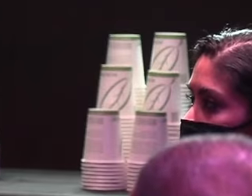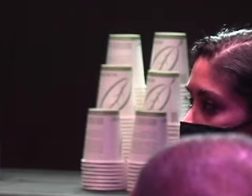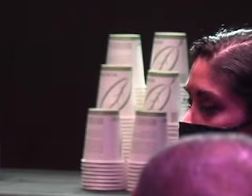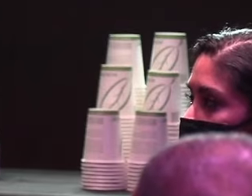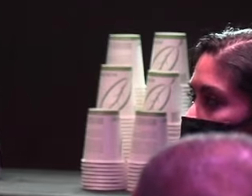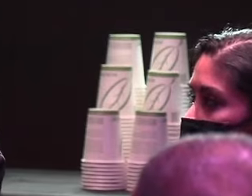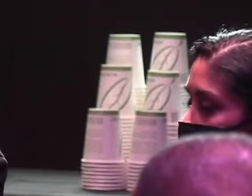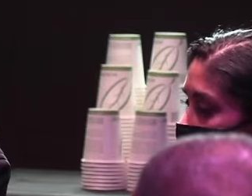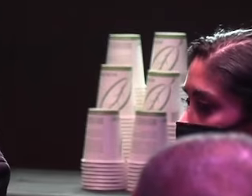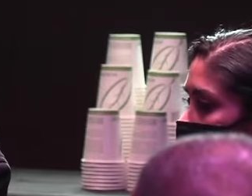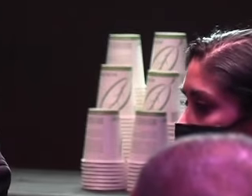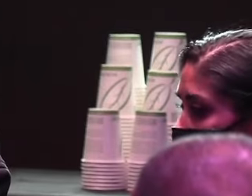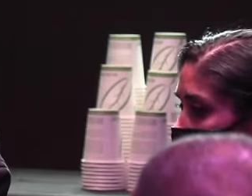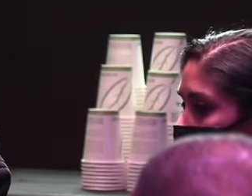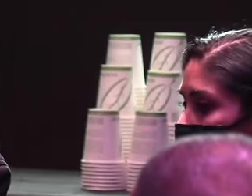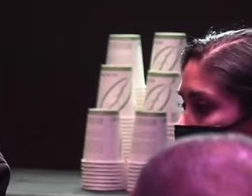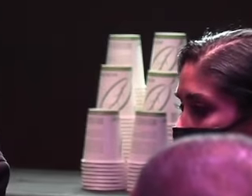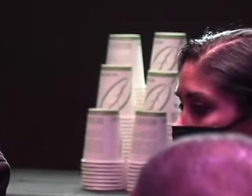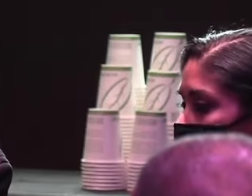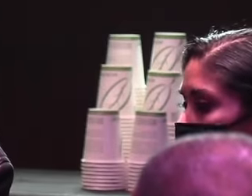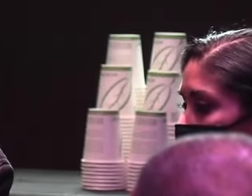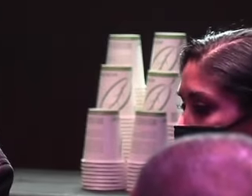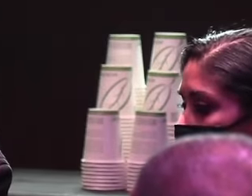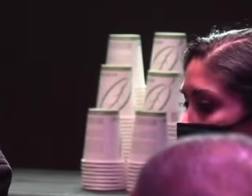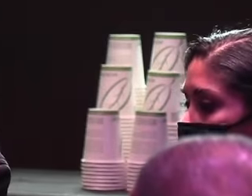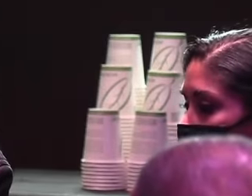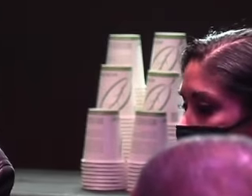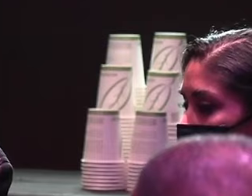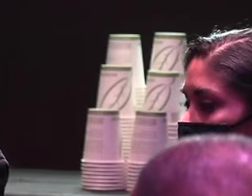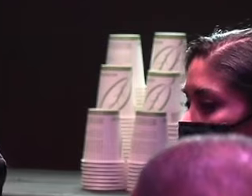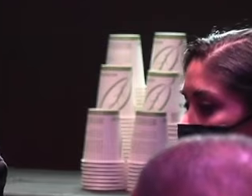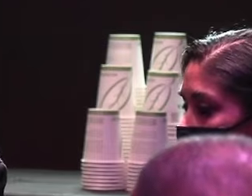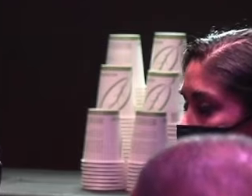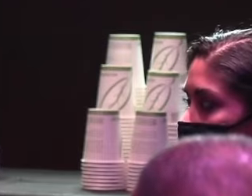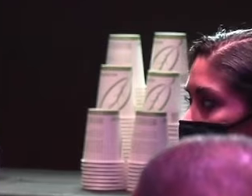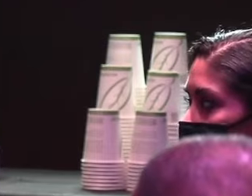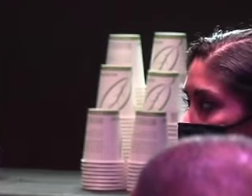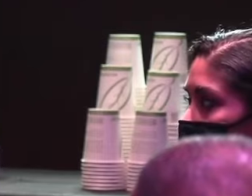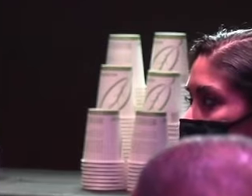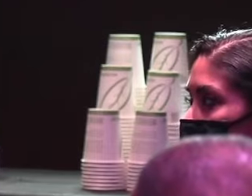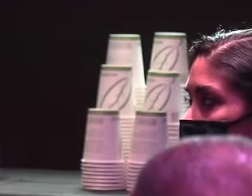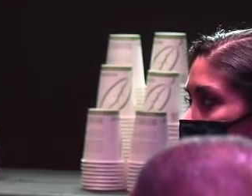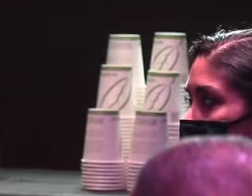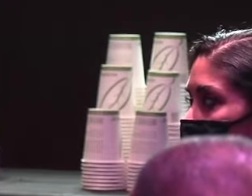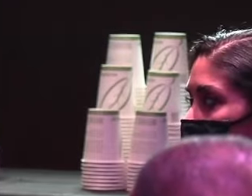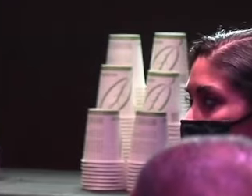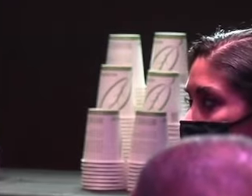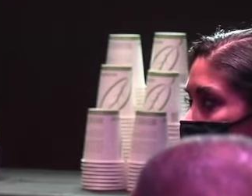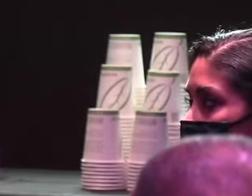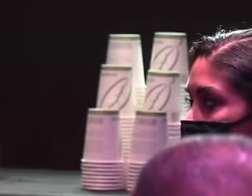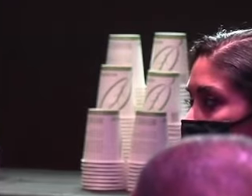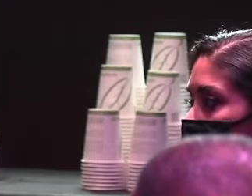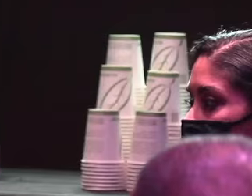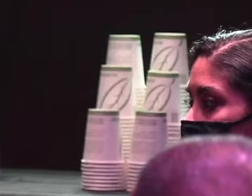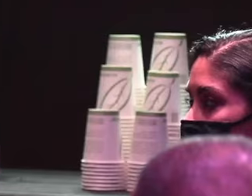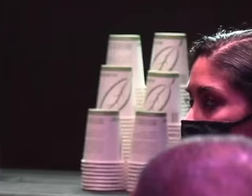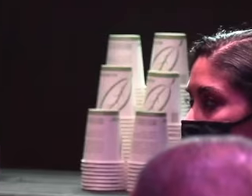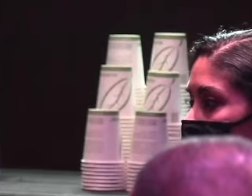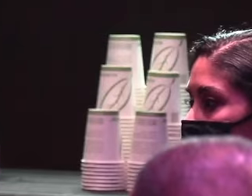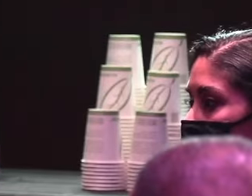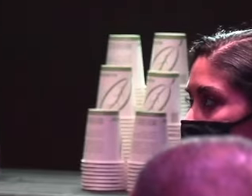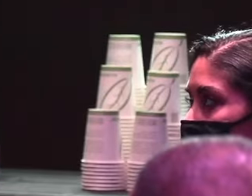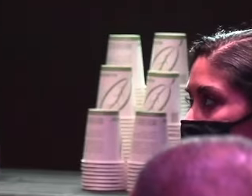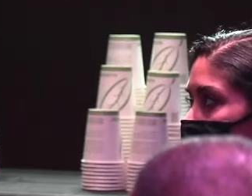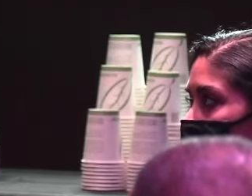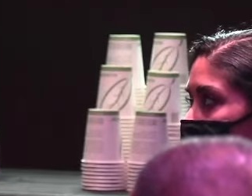fixed. No, that's our money. That's our money that should be democratized and spent by all the people, for all people